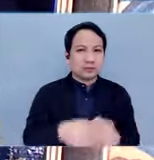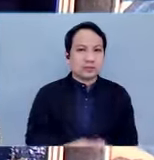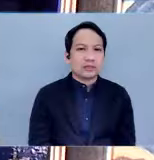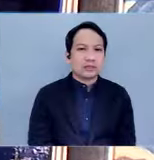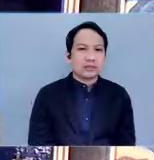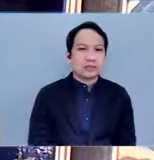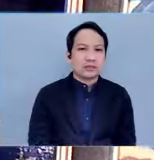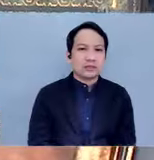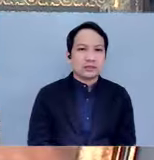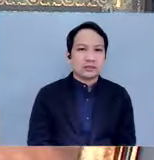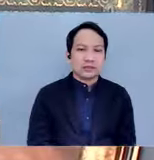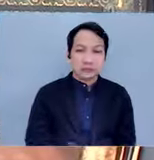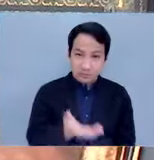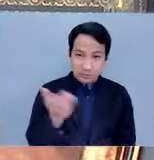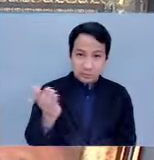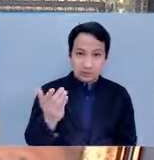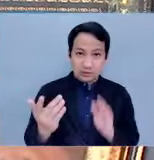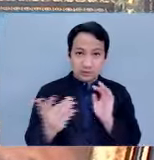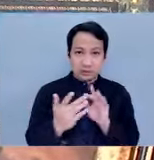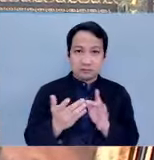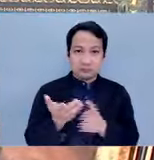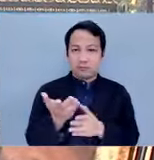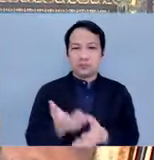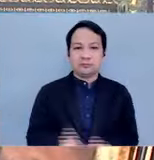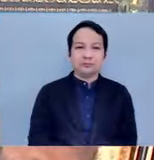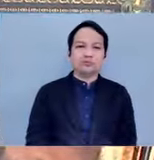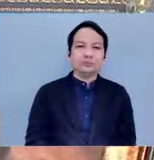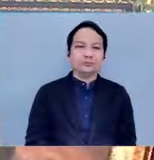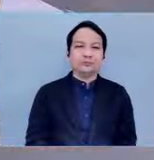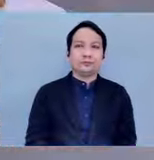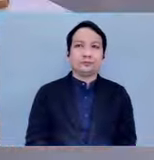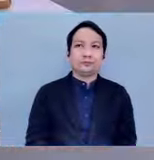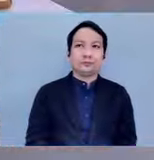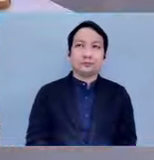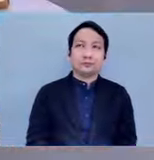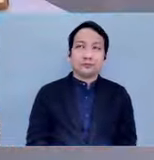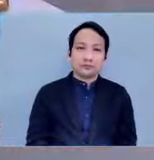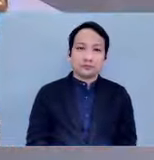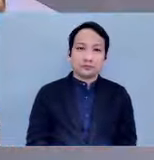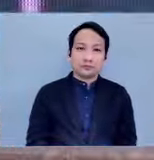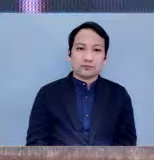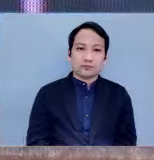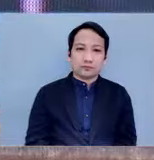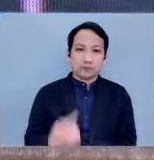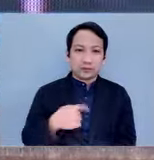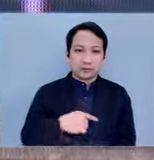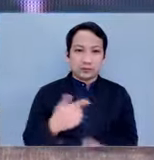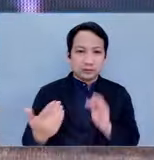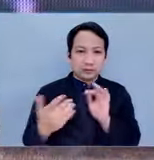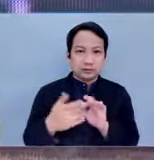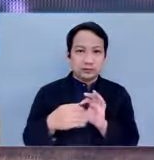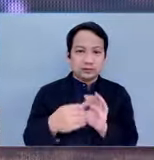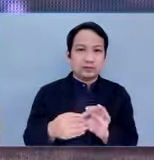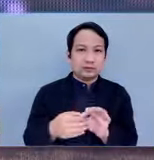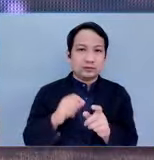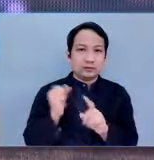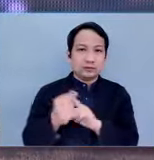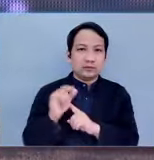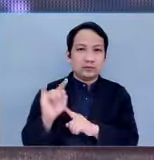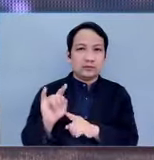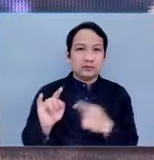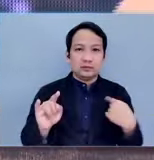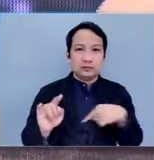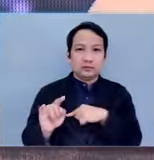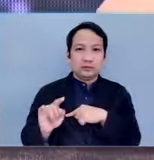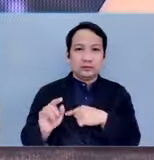Ayan. O paano kanila mako-contact? Ayan, promote na tayo. You can reach us out po through our socials. So we have po